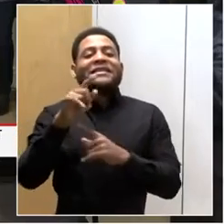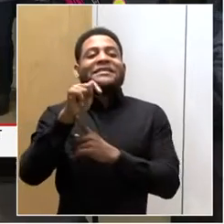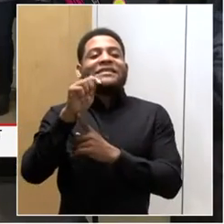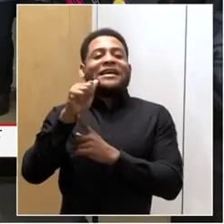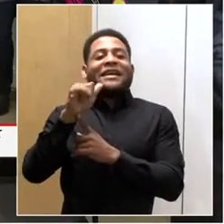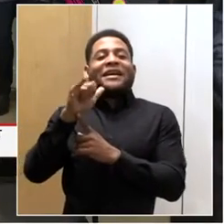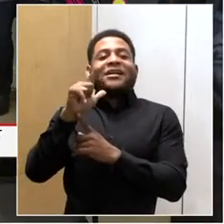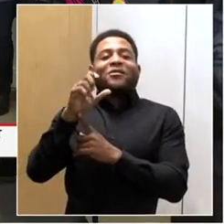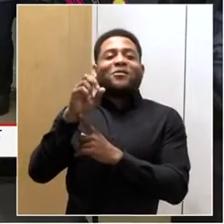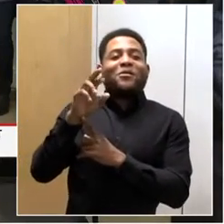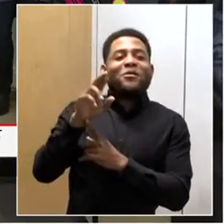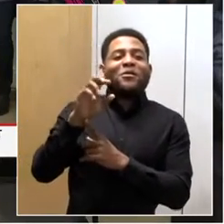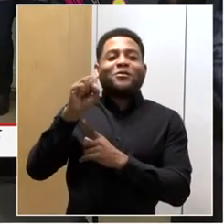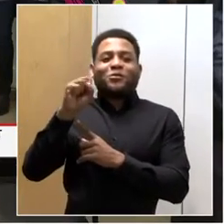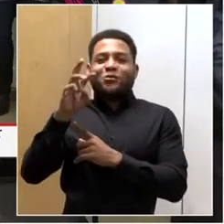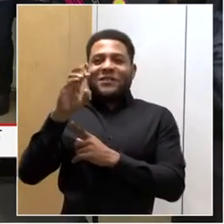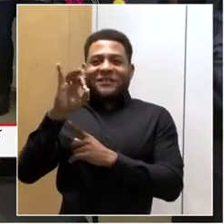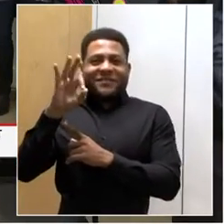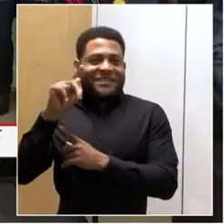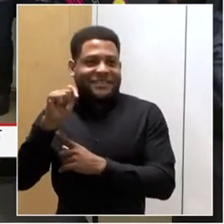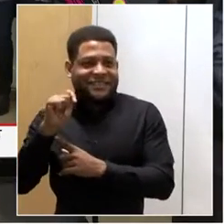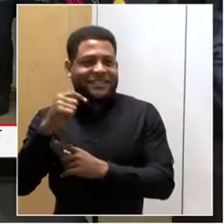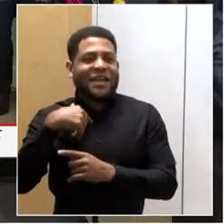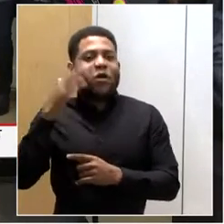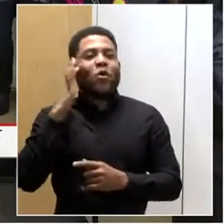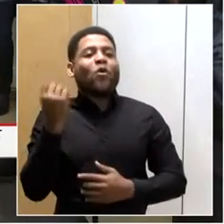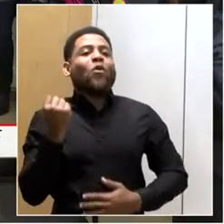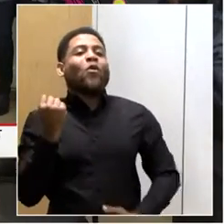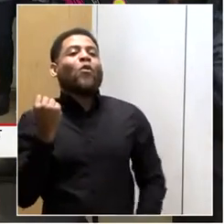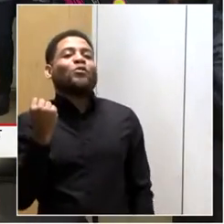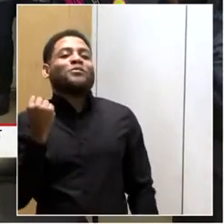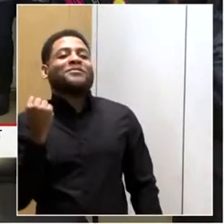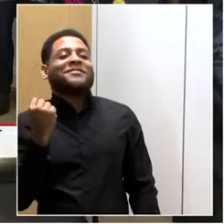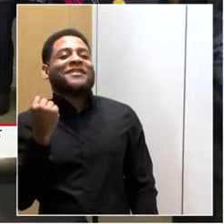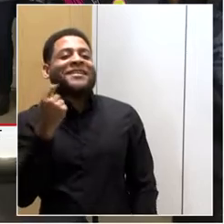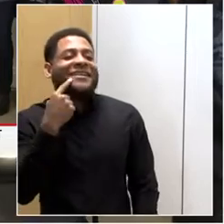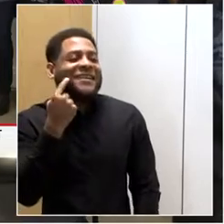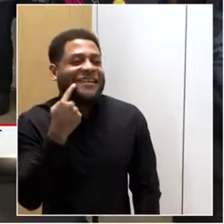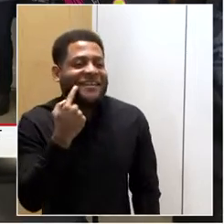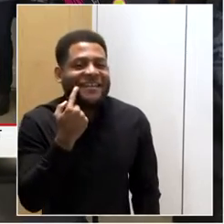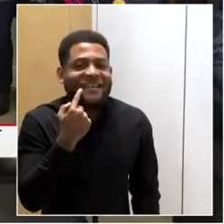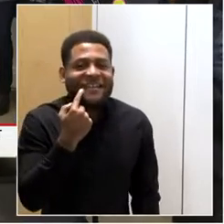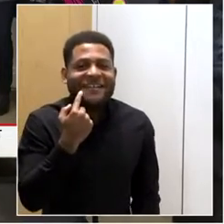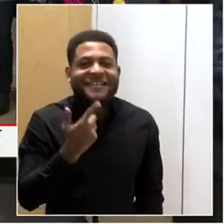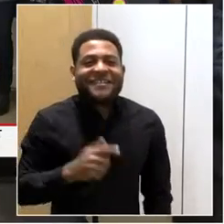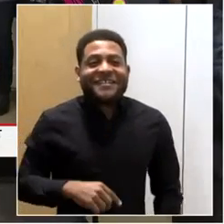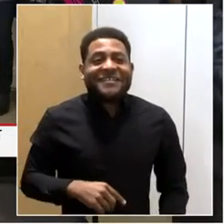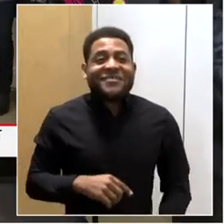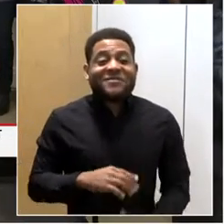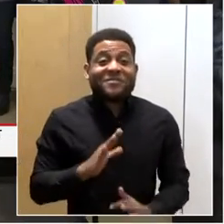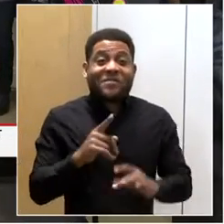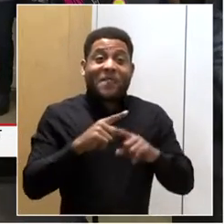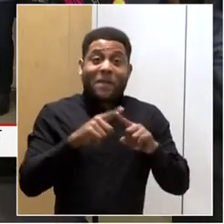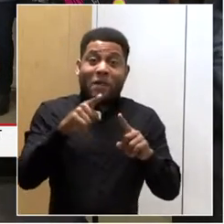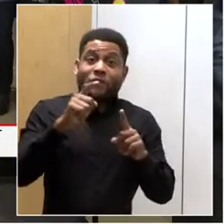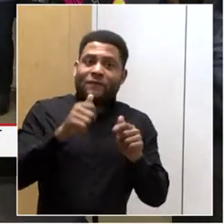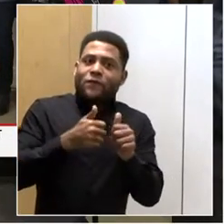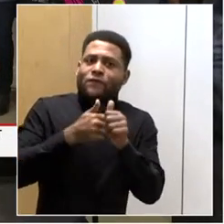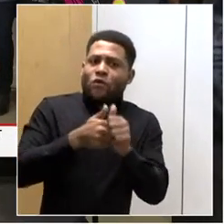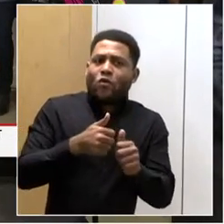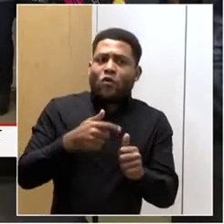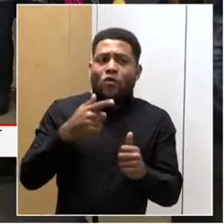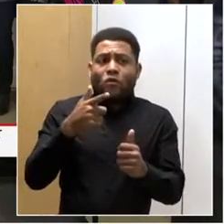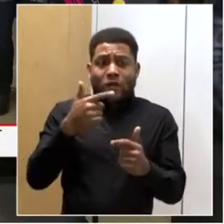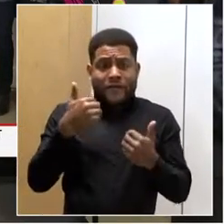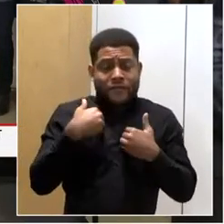So you got to wait till next week. And you can follow us on any social media platform of your choice. It's Capitol Fringe,